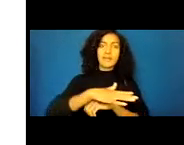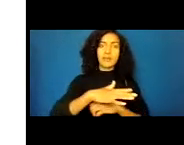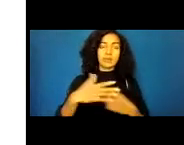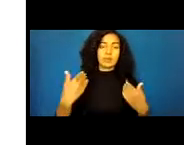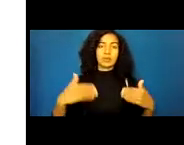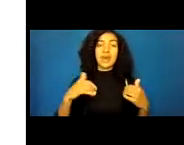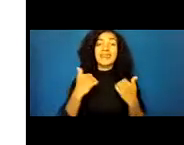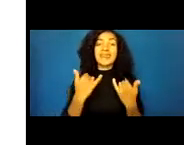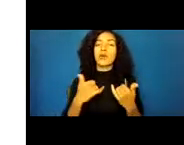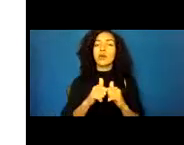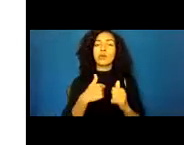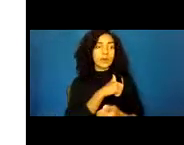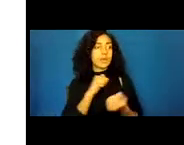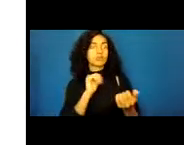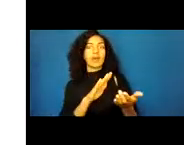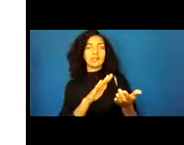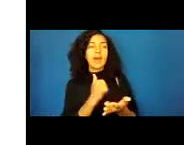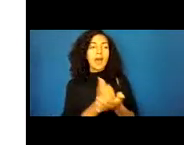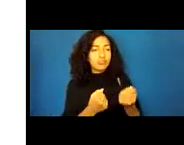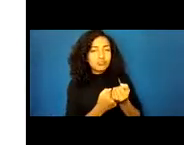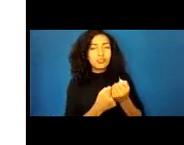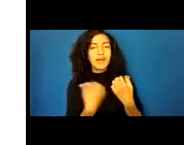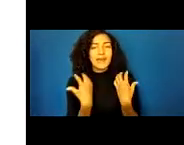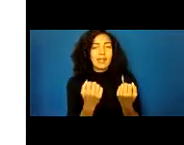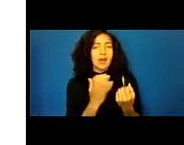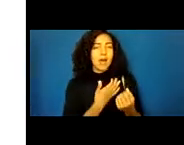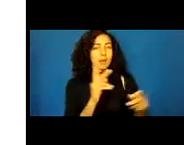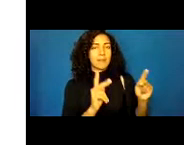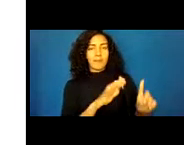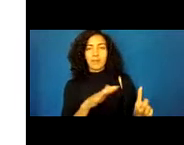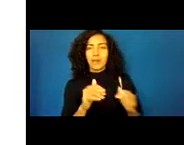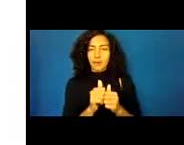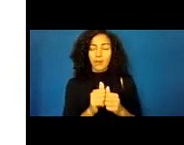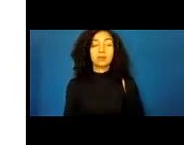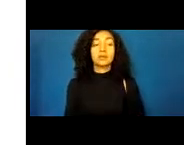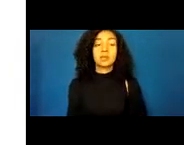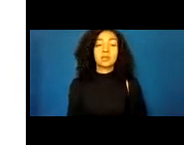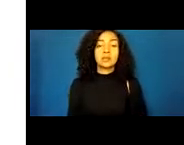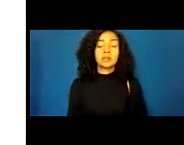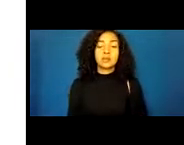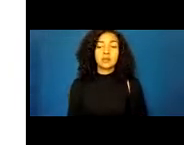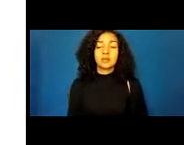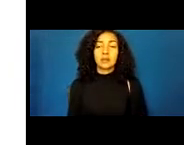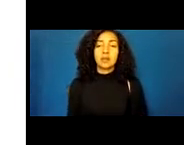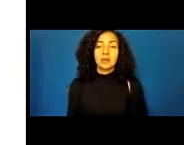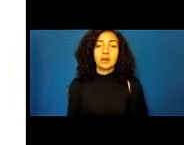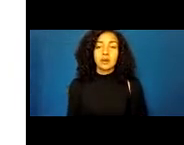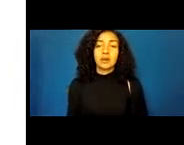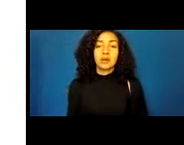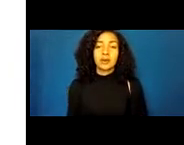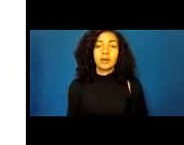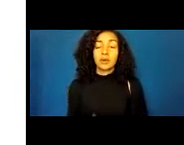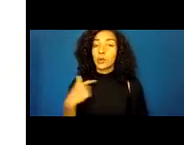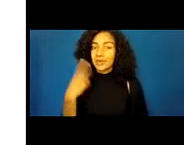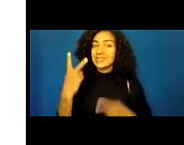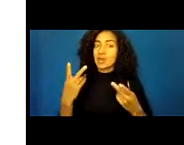heal our people? So we know that we're seeing more conversation happening around what happened at boarding